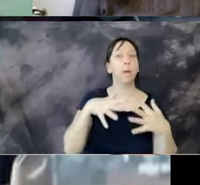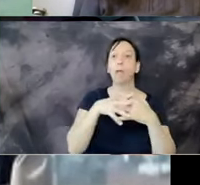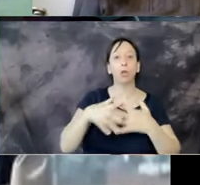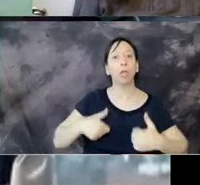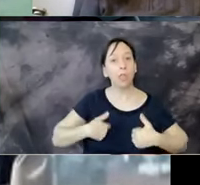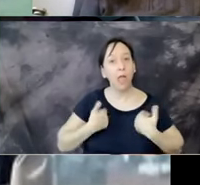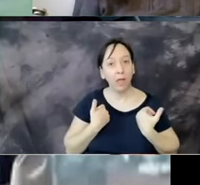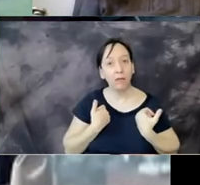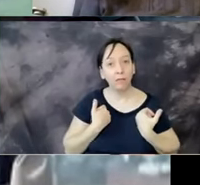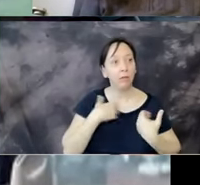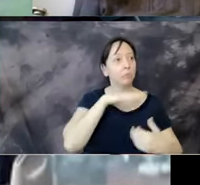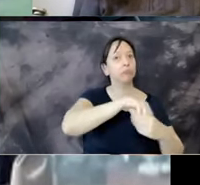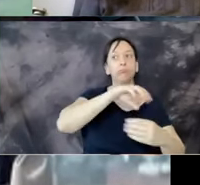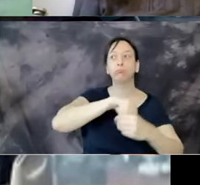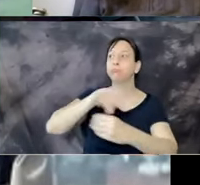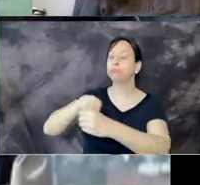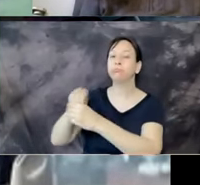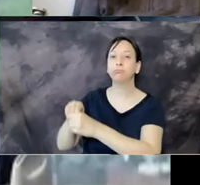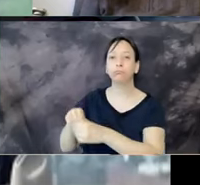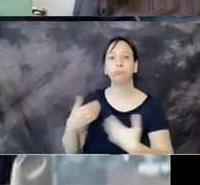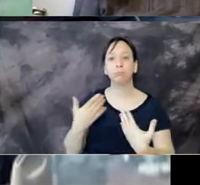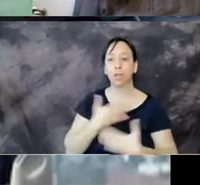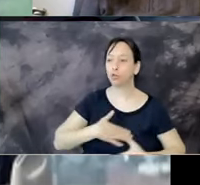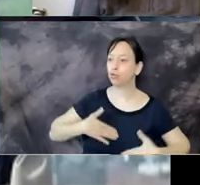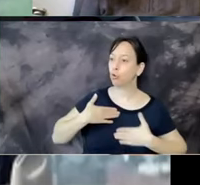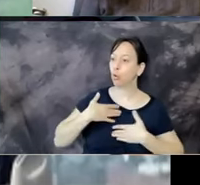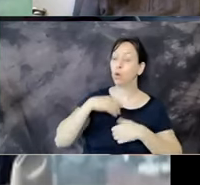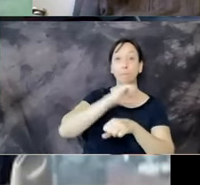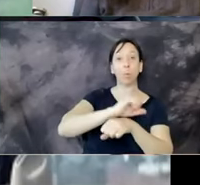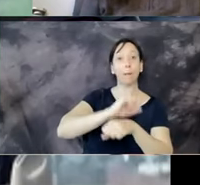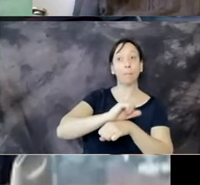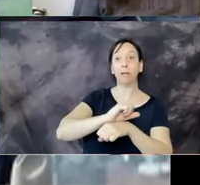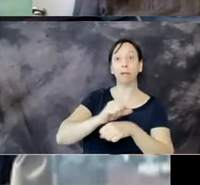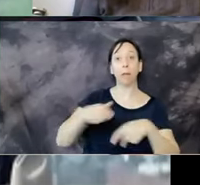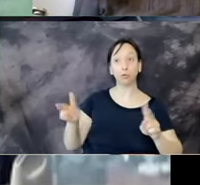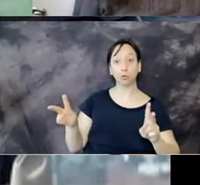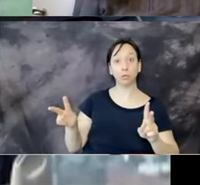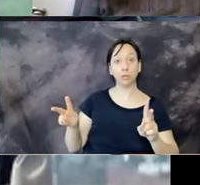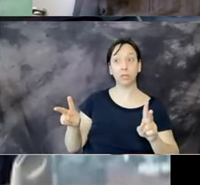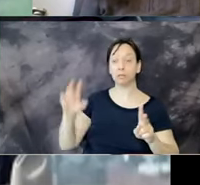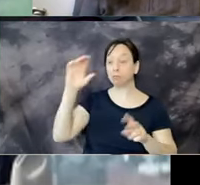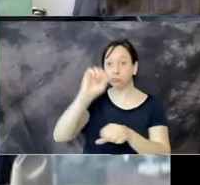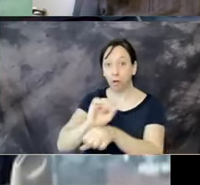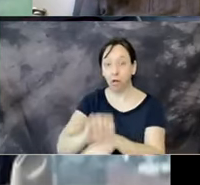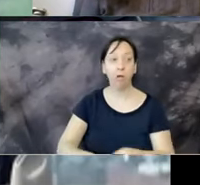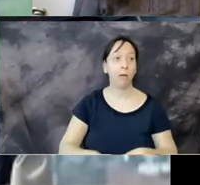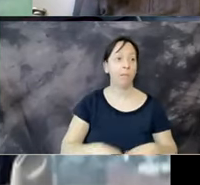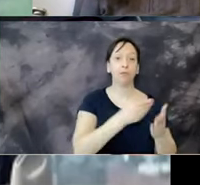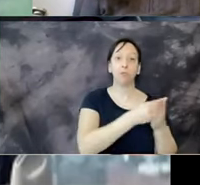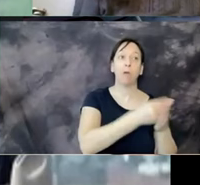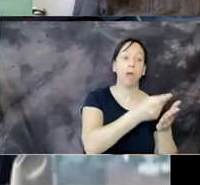life, to enjoy employment opportunities, to purchase goods and